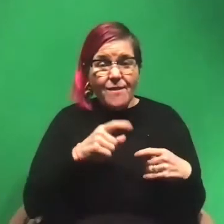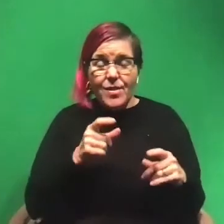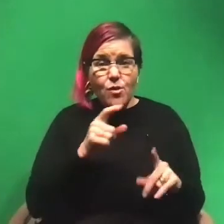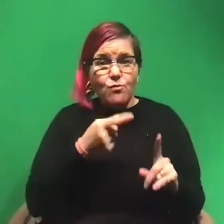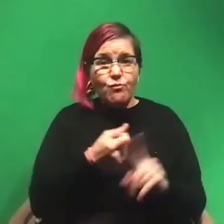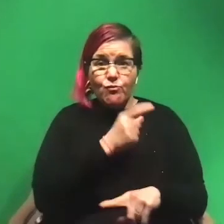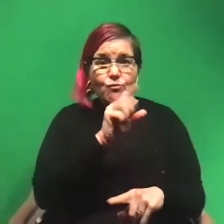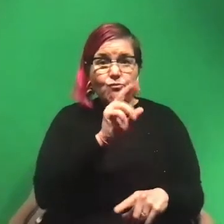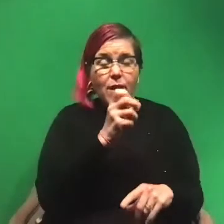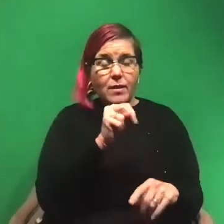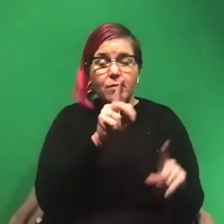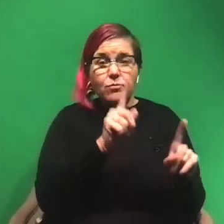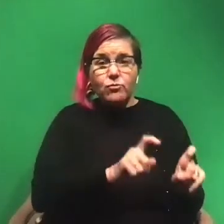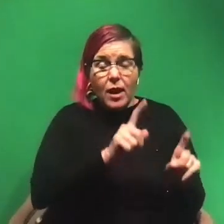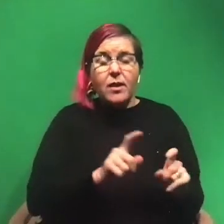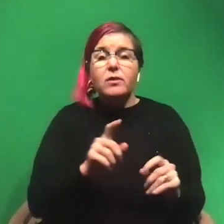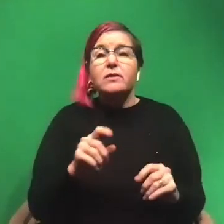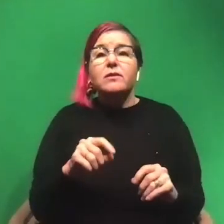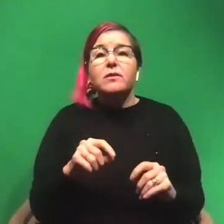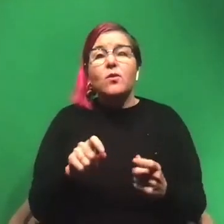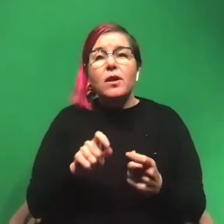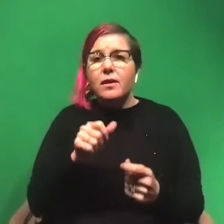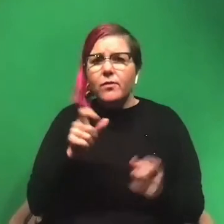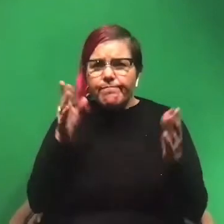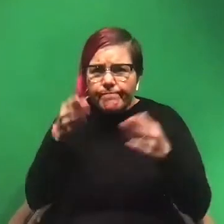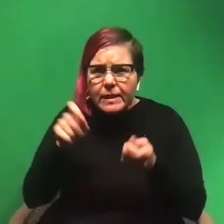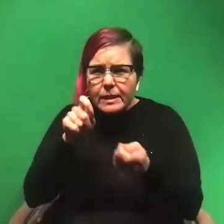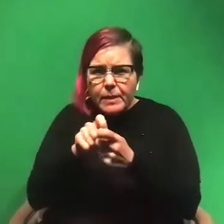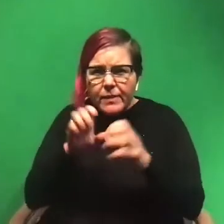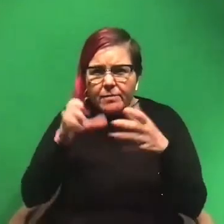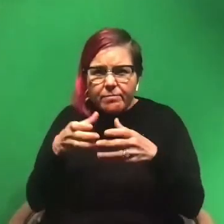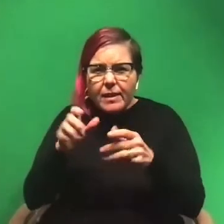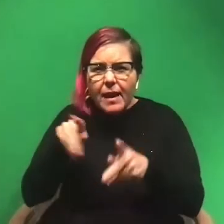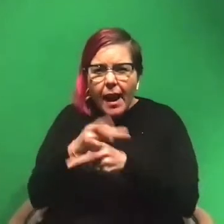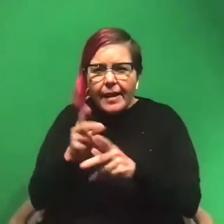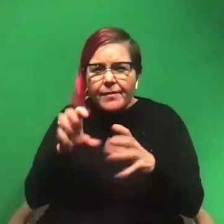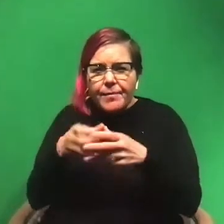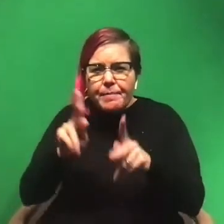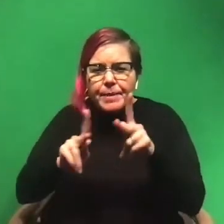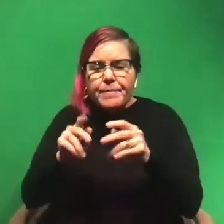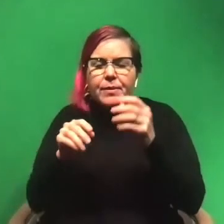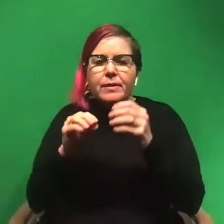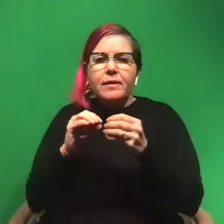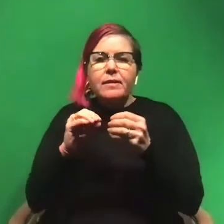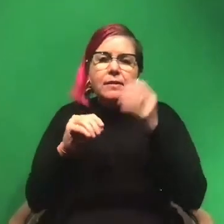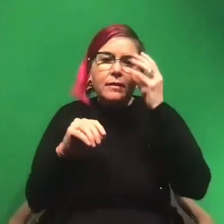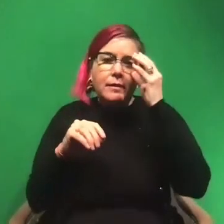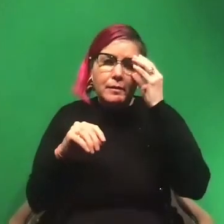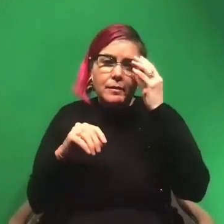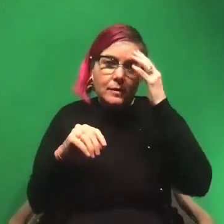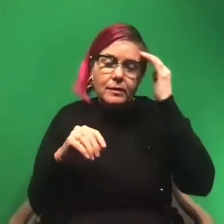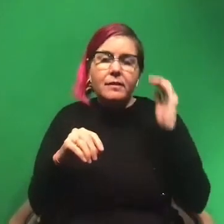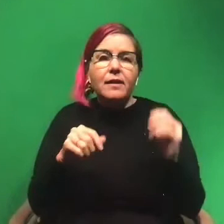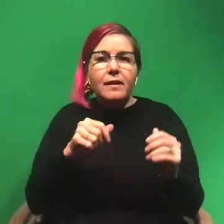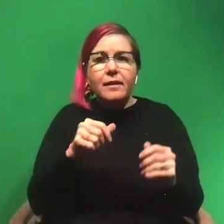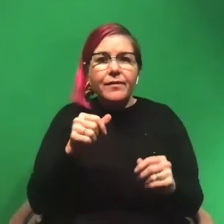very cherry picking specific populations. And you can imagine that changing things such as